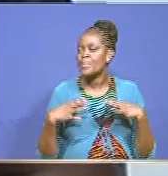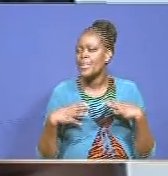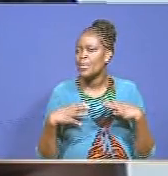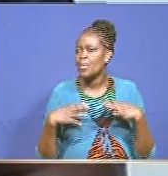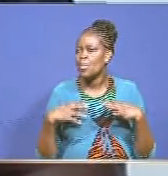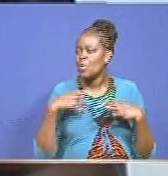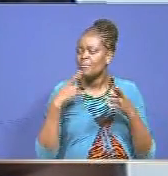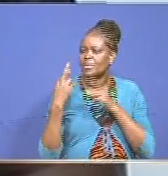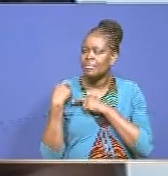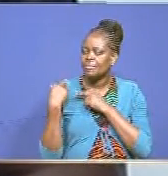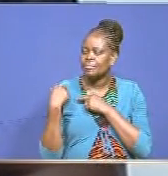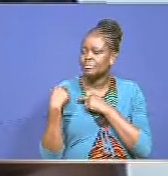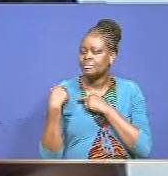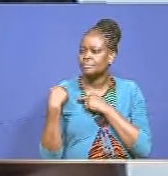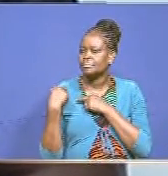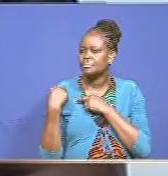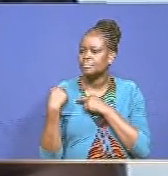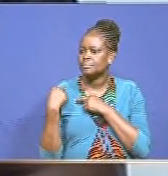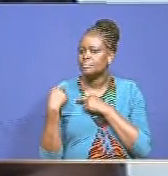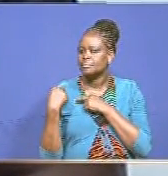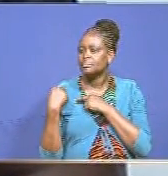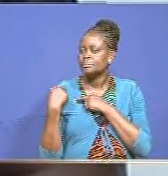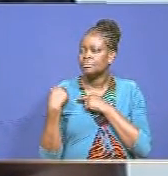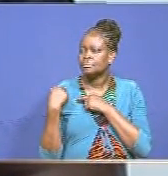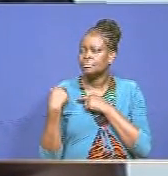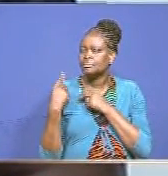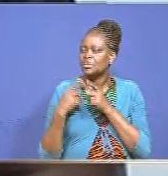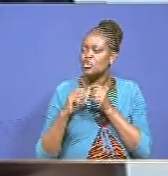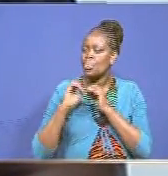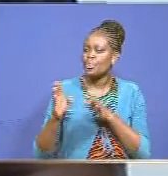for a task. Yeah. And maybe